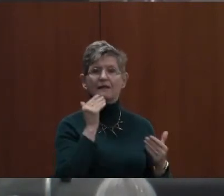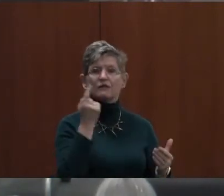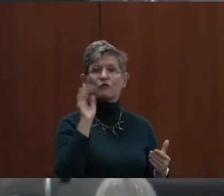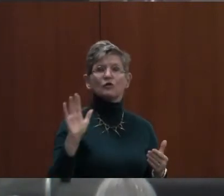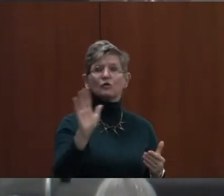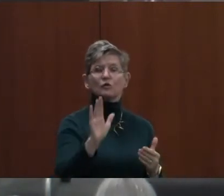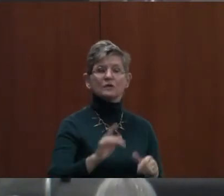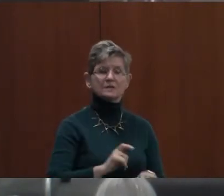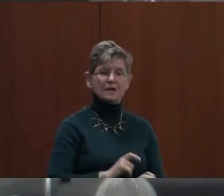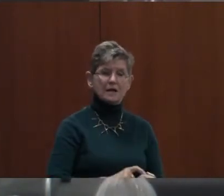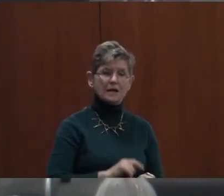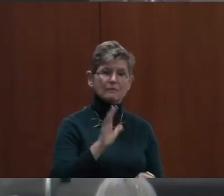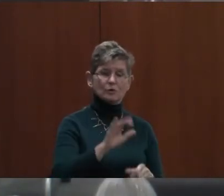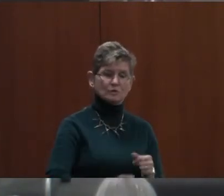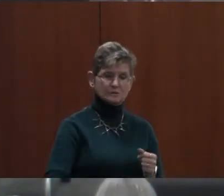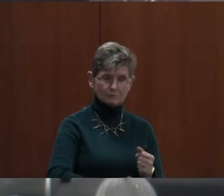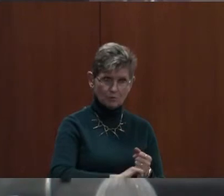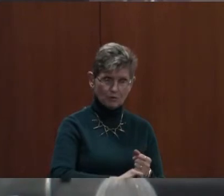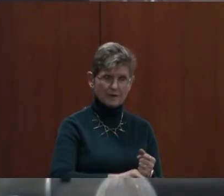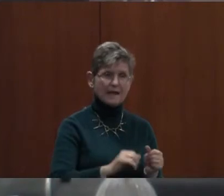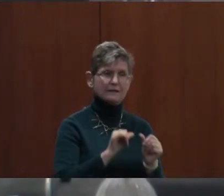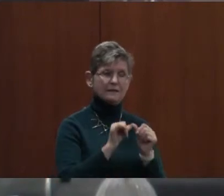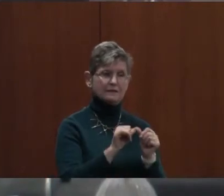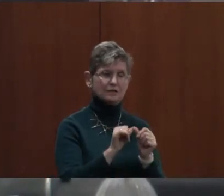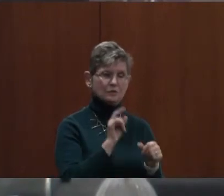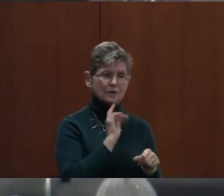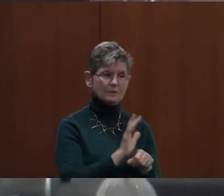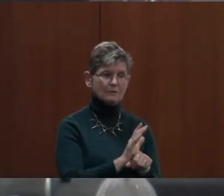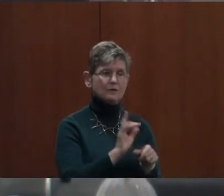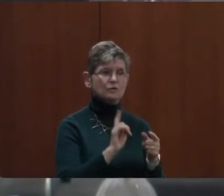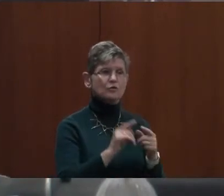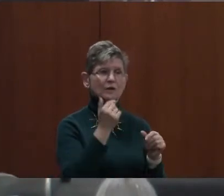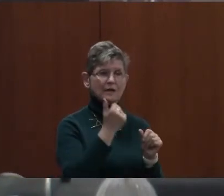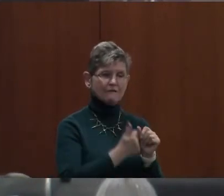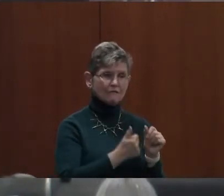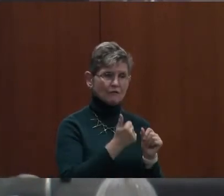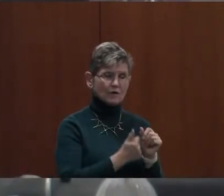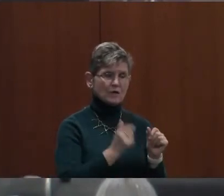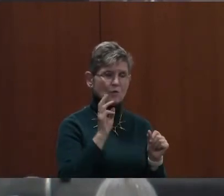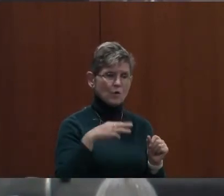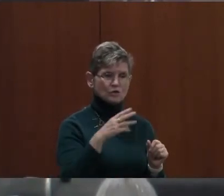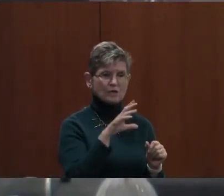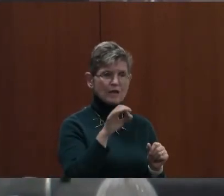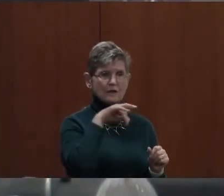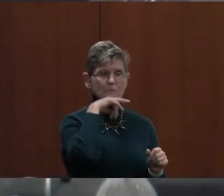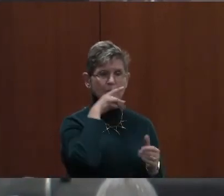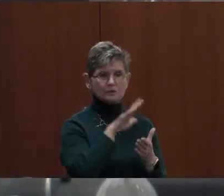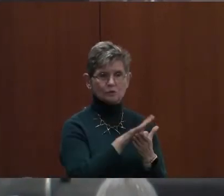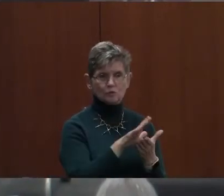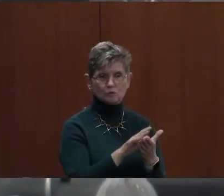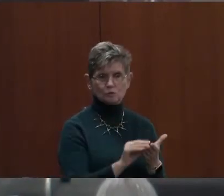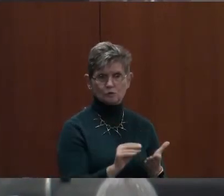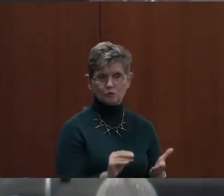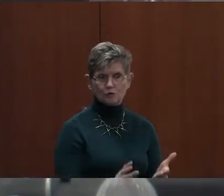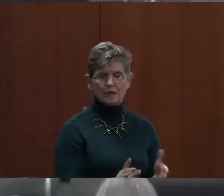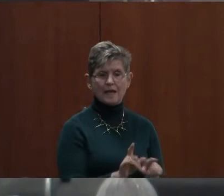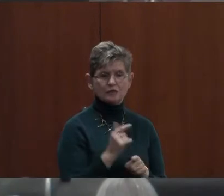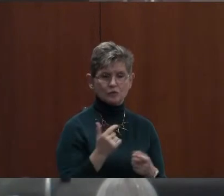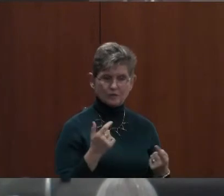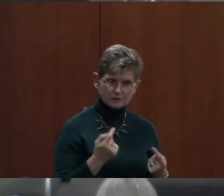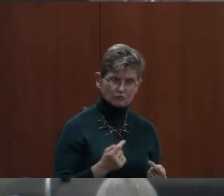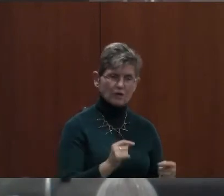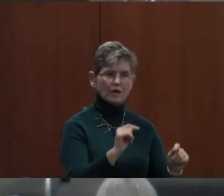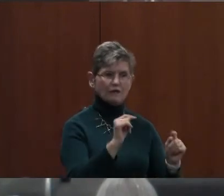your time, your support, and continued commitment to every Washington County Public Schools student as we strive